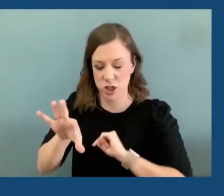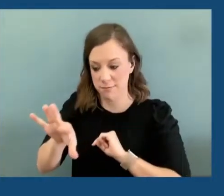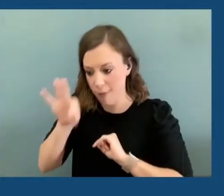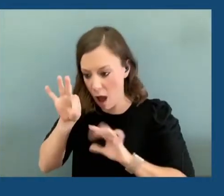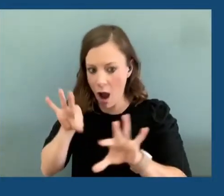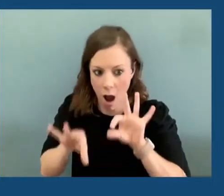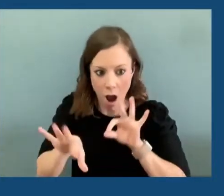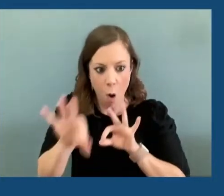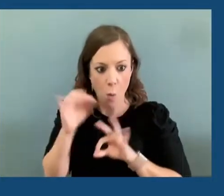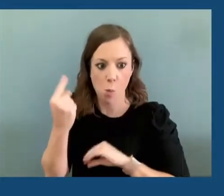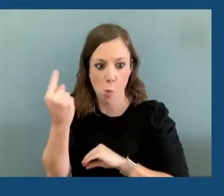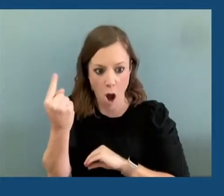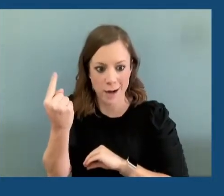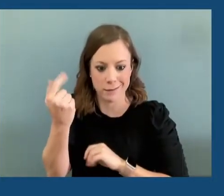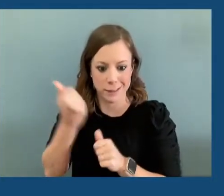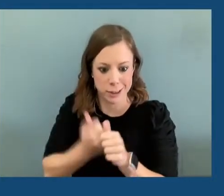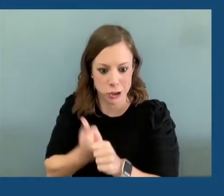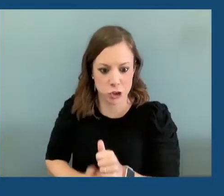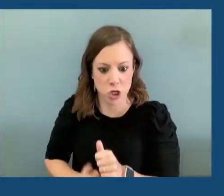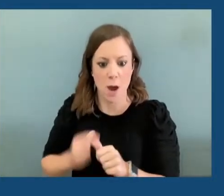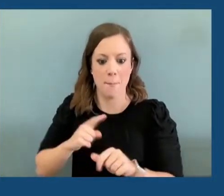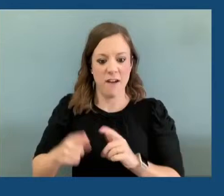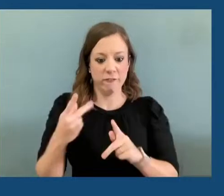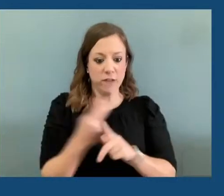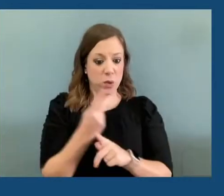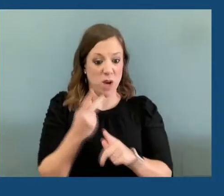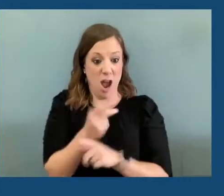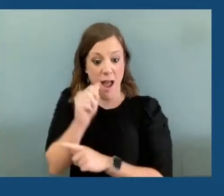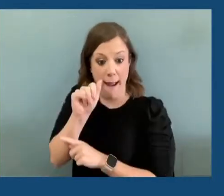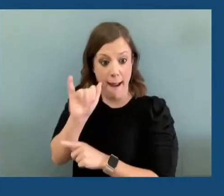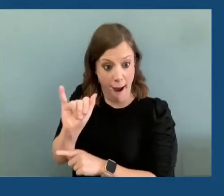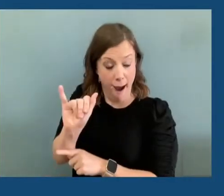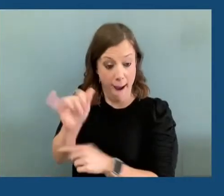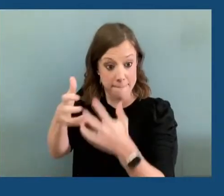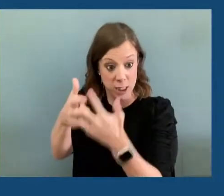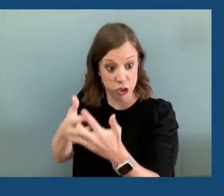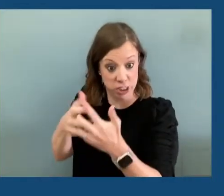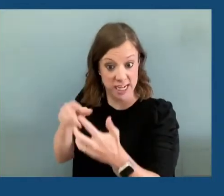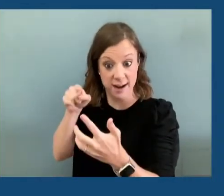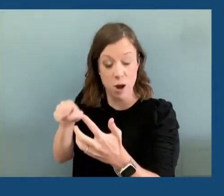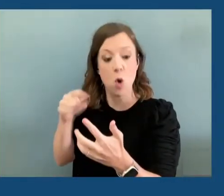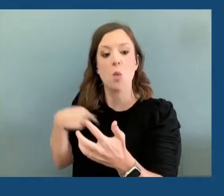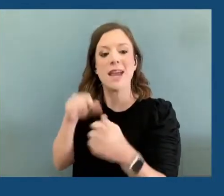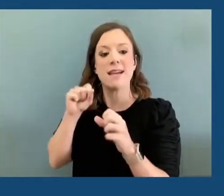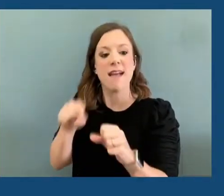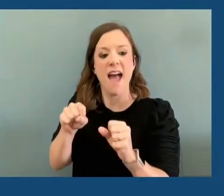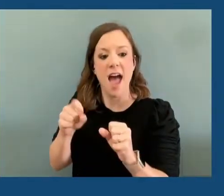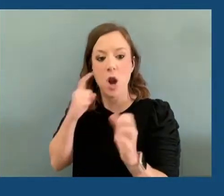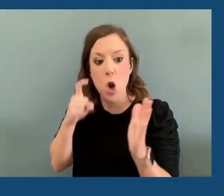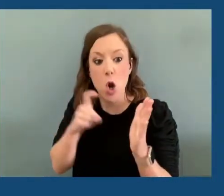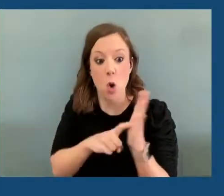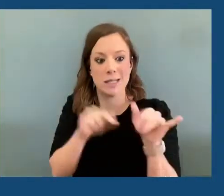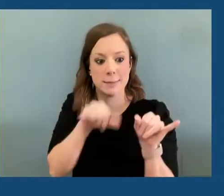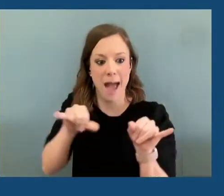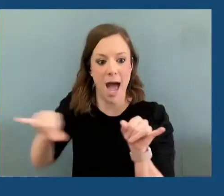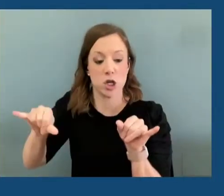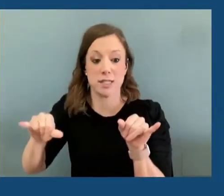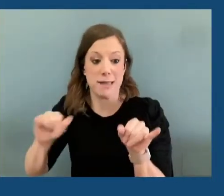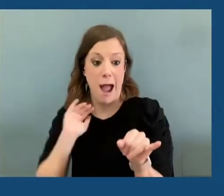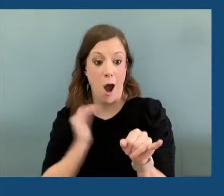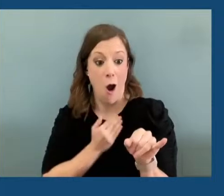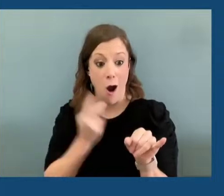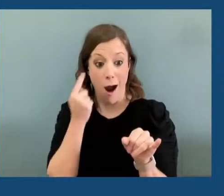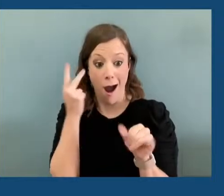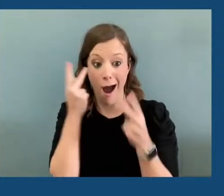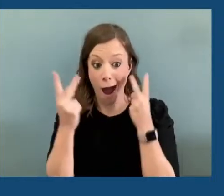simulations will potentially allow us to find patterns that we may have missed by eye and solve these types of problems. Thank